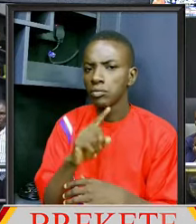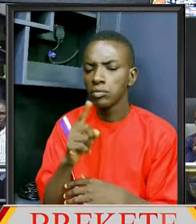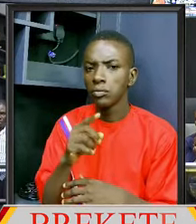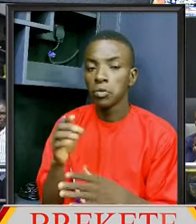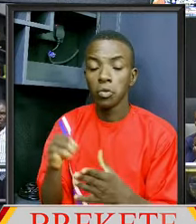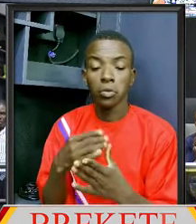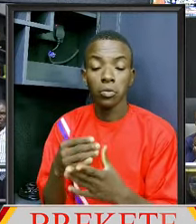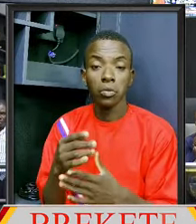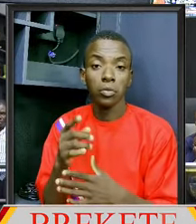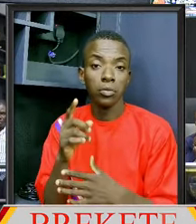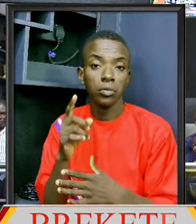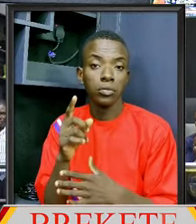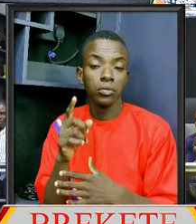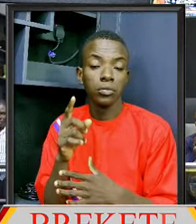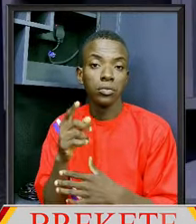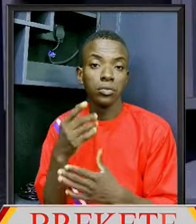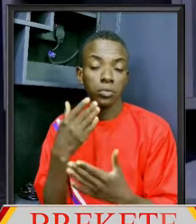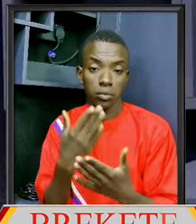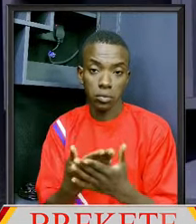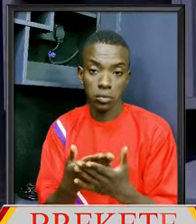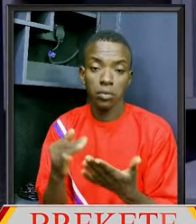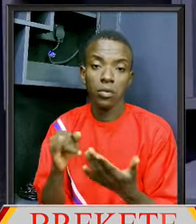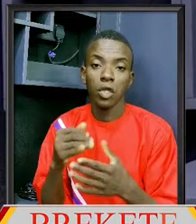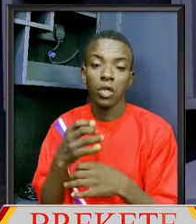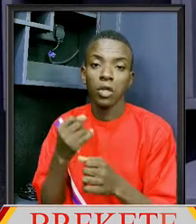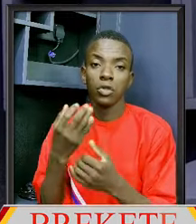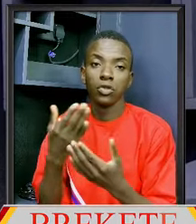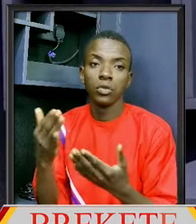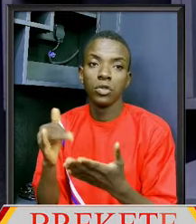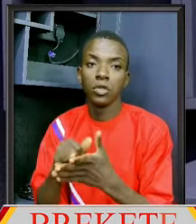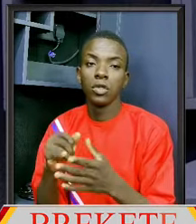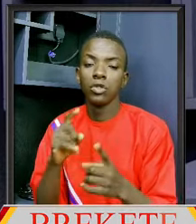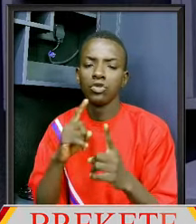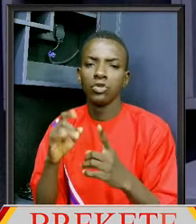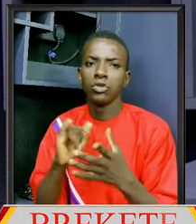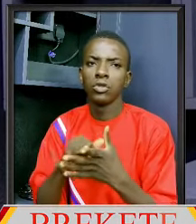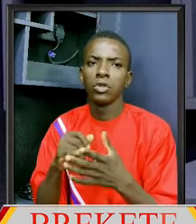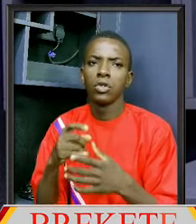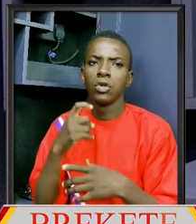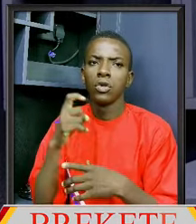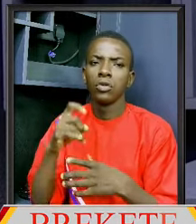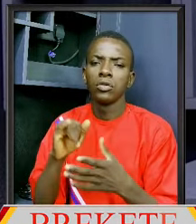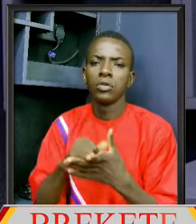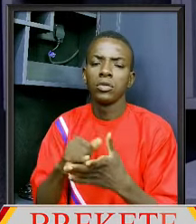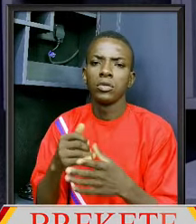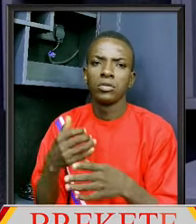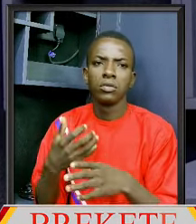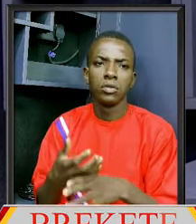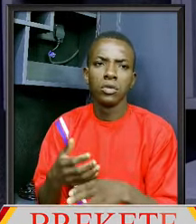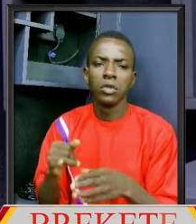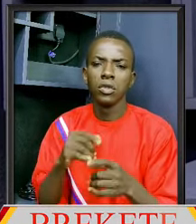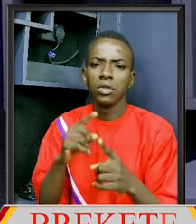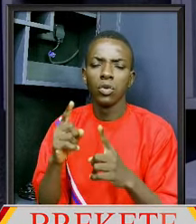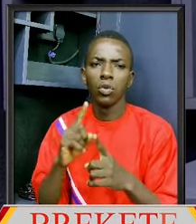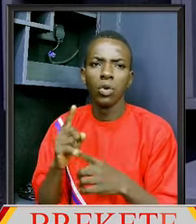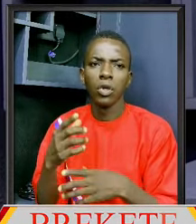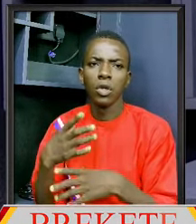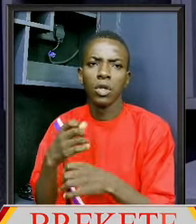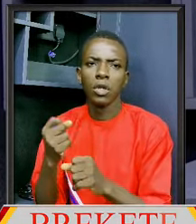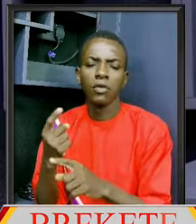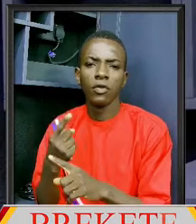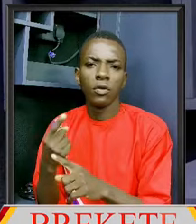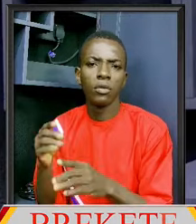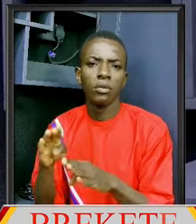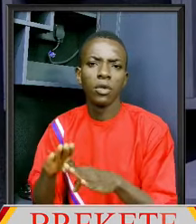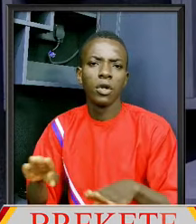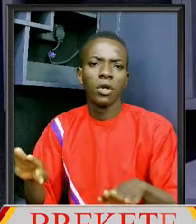no. But as in they talk now, he gets some things where they don't talk. We come in two ways. We be say, as he be say, where they come na